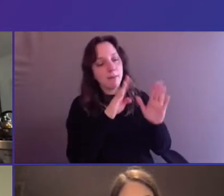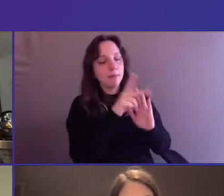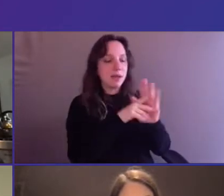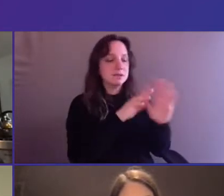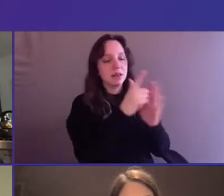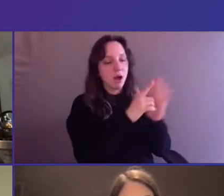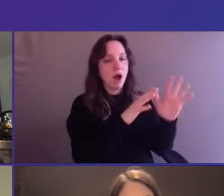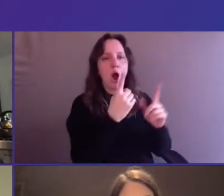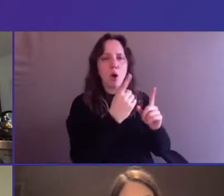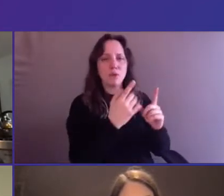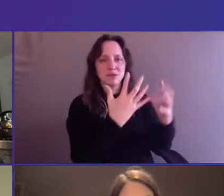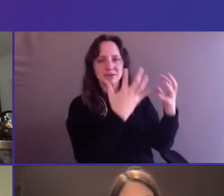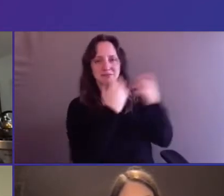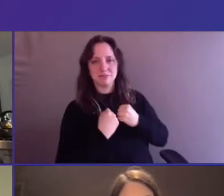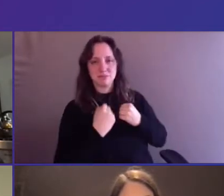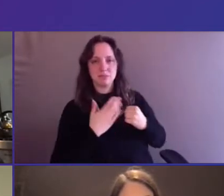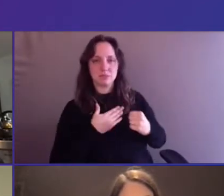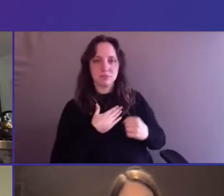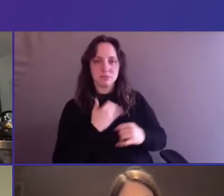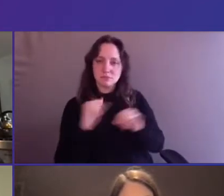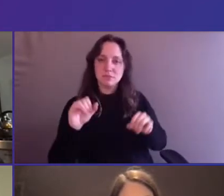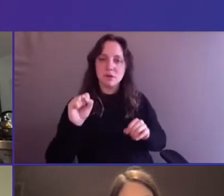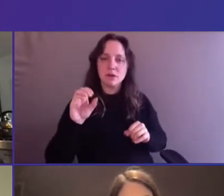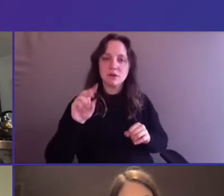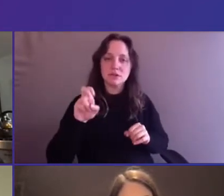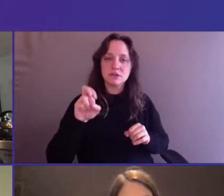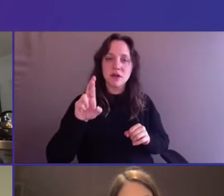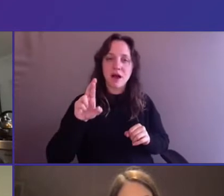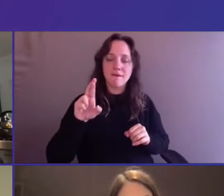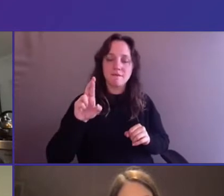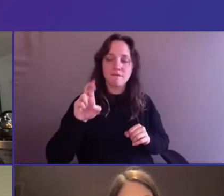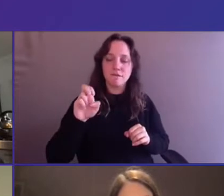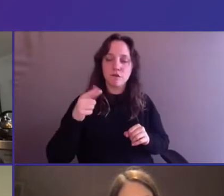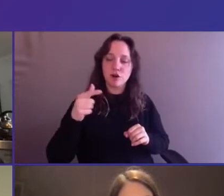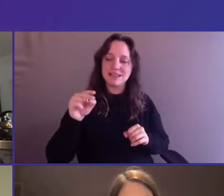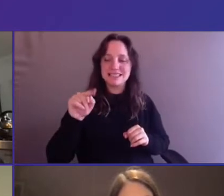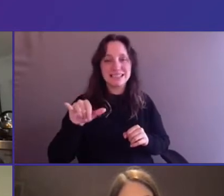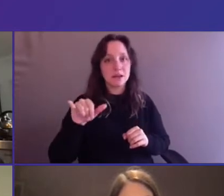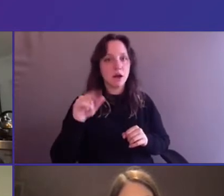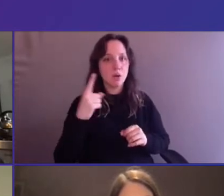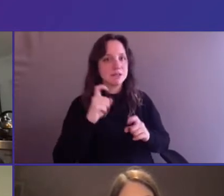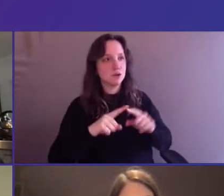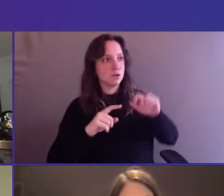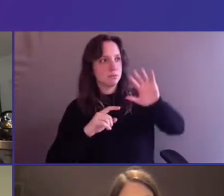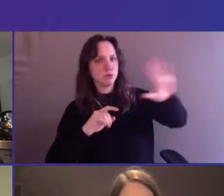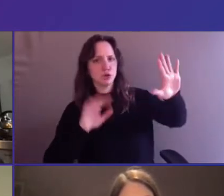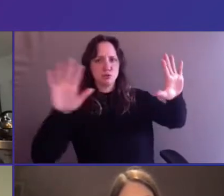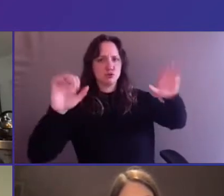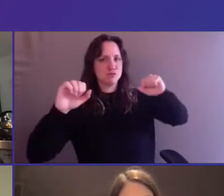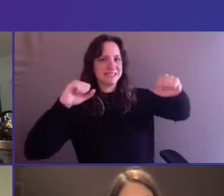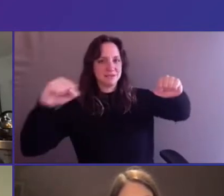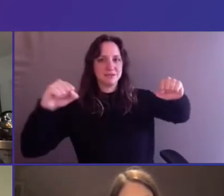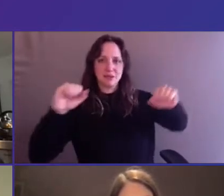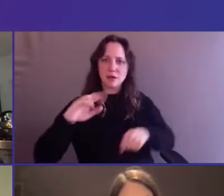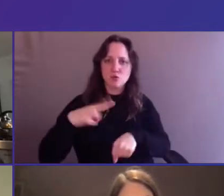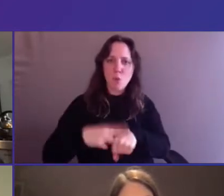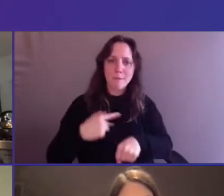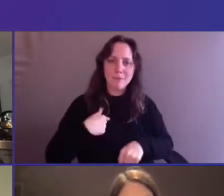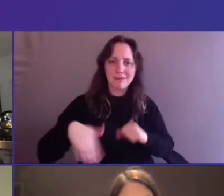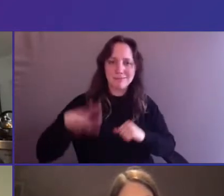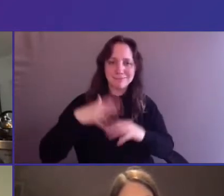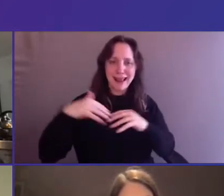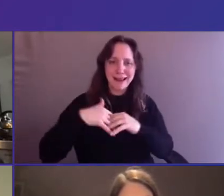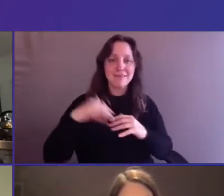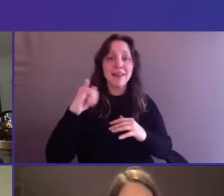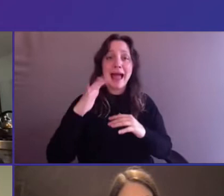sovereignty and perpetuates policies that hurt them. So it's normal for, like, for example, a Native nation